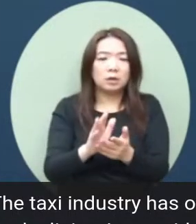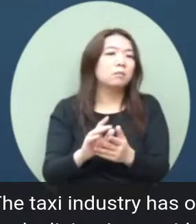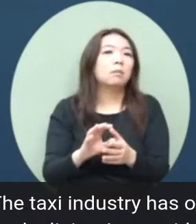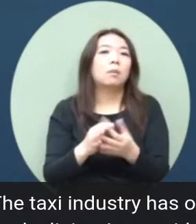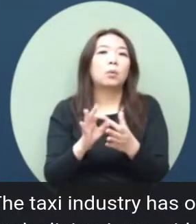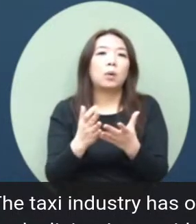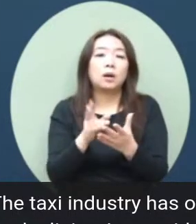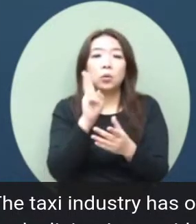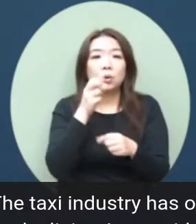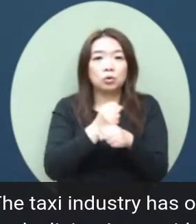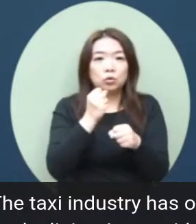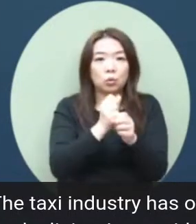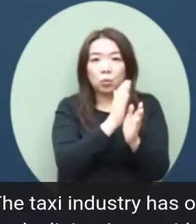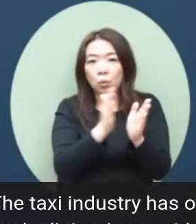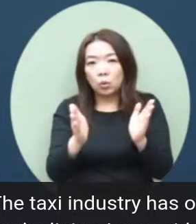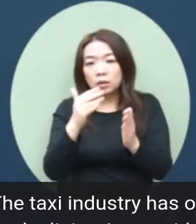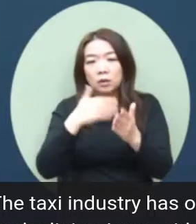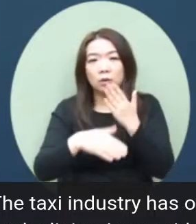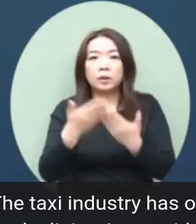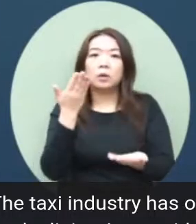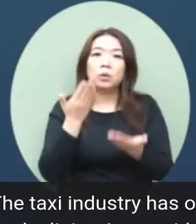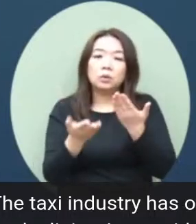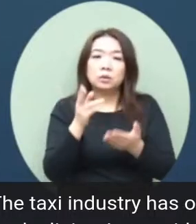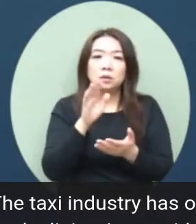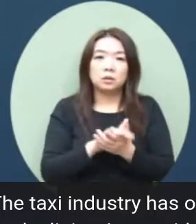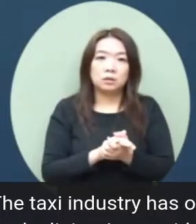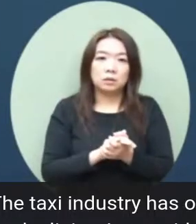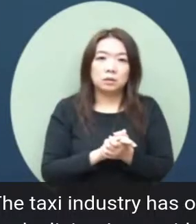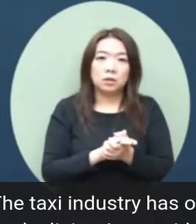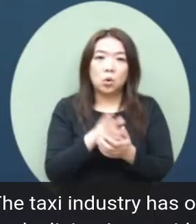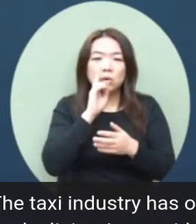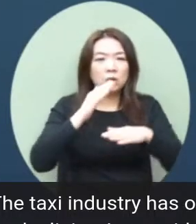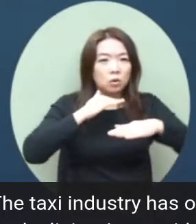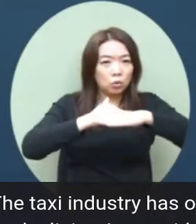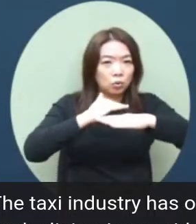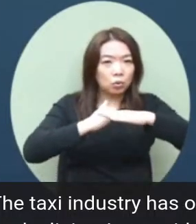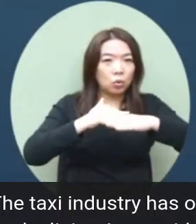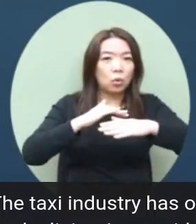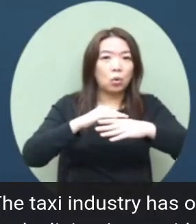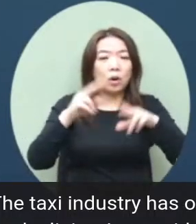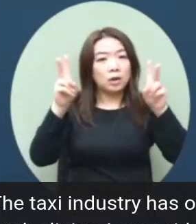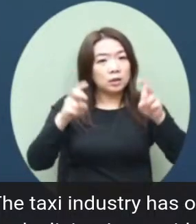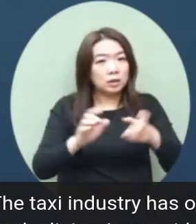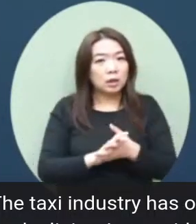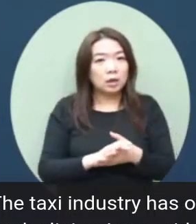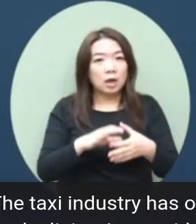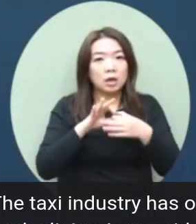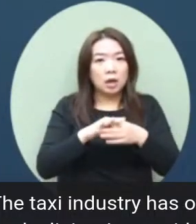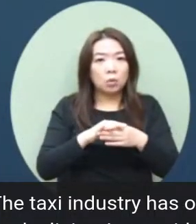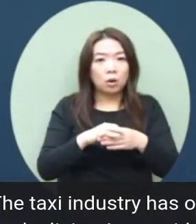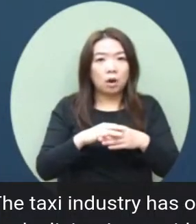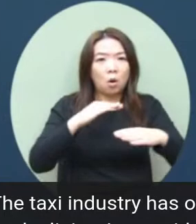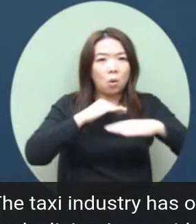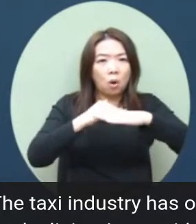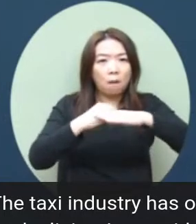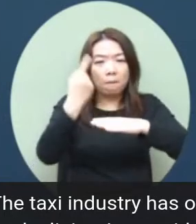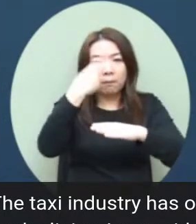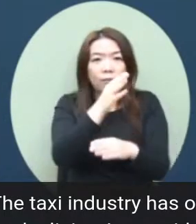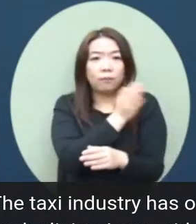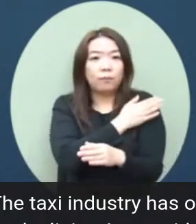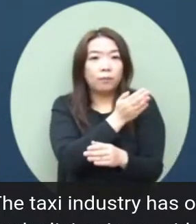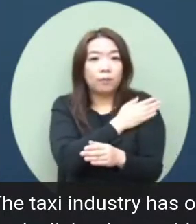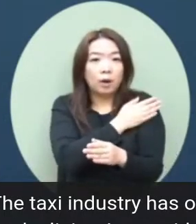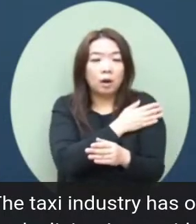should be led by these 5 secretaries. But that doesn't mean that other bureau directors will not be involved. Now, if we